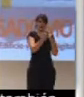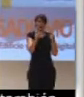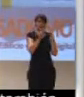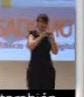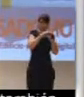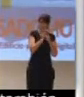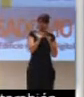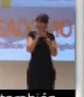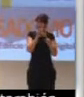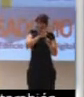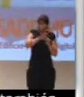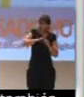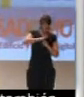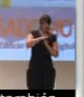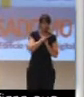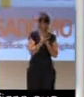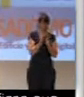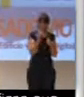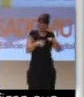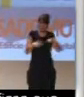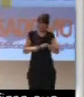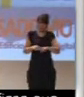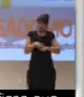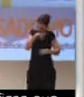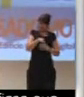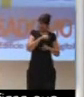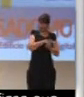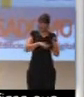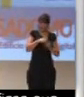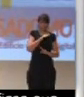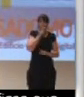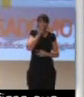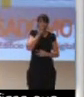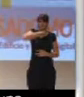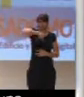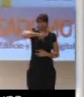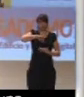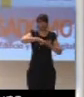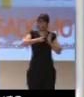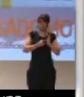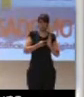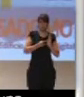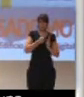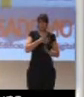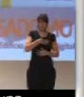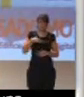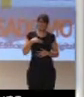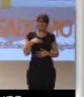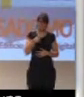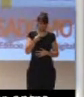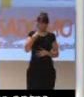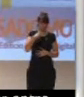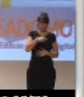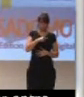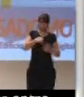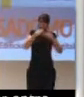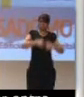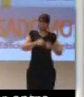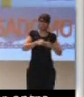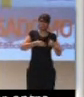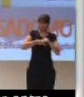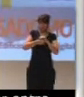needs, which are functional needs that are specific to people. INREDIS tries to be in between